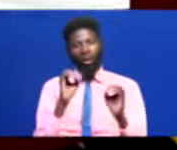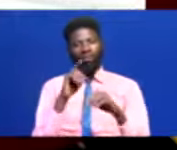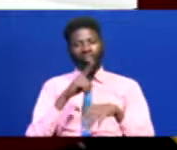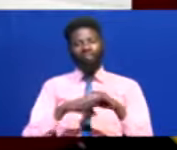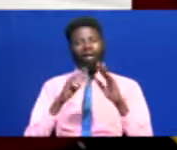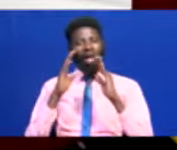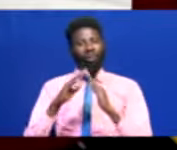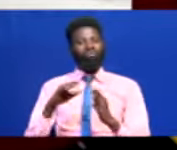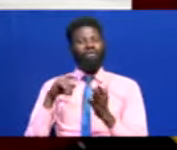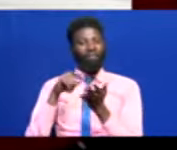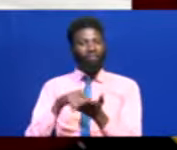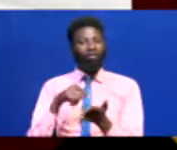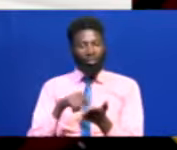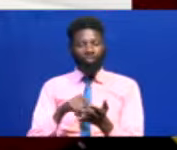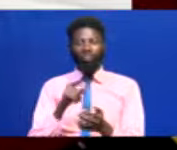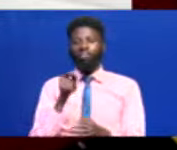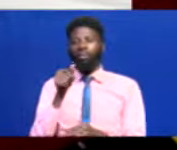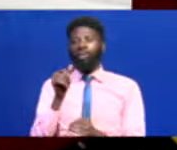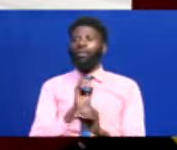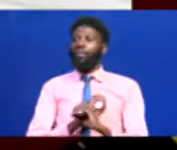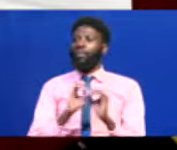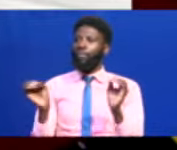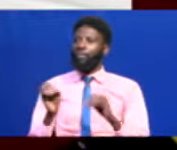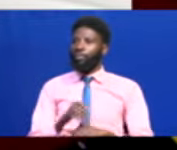second. Right.